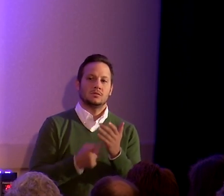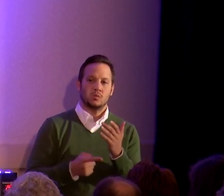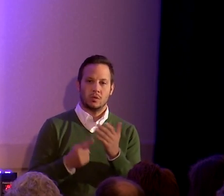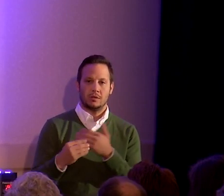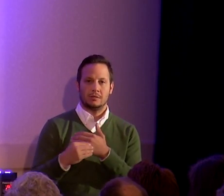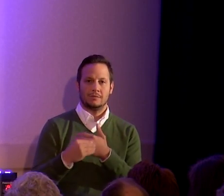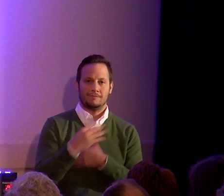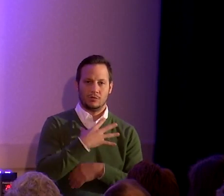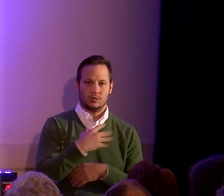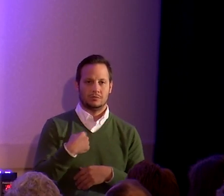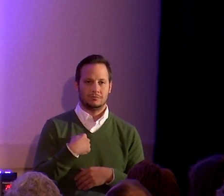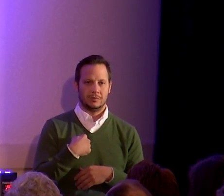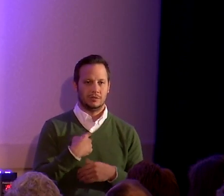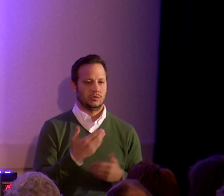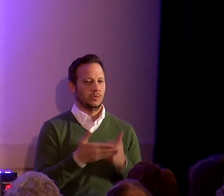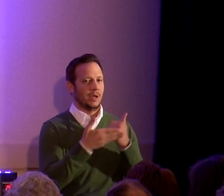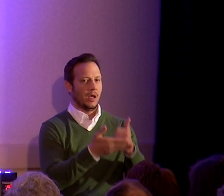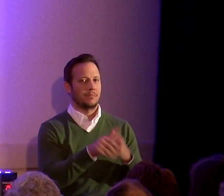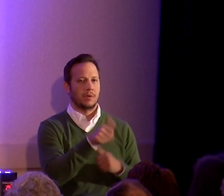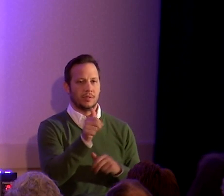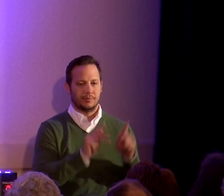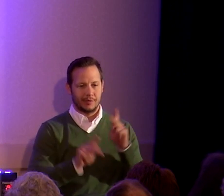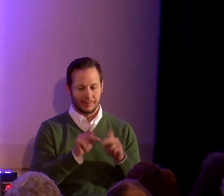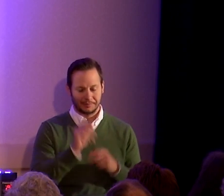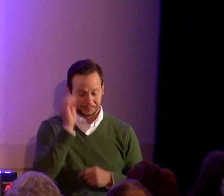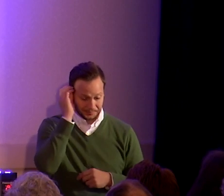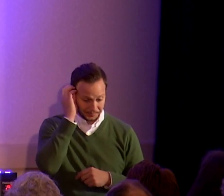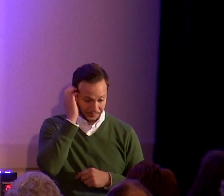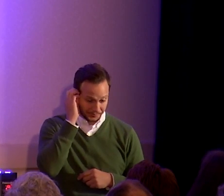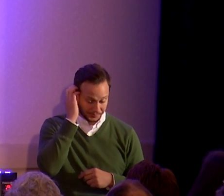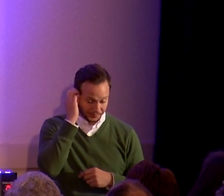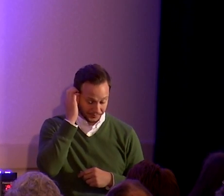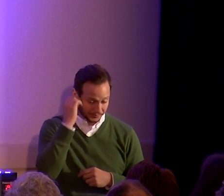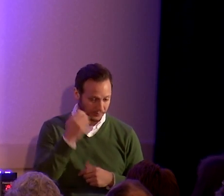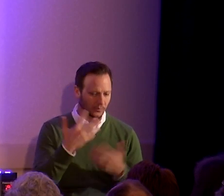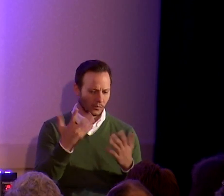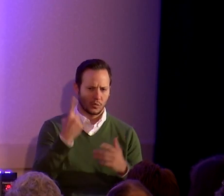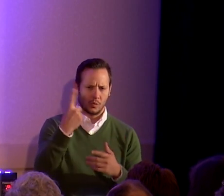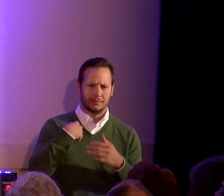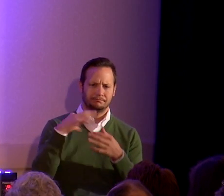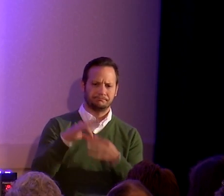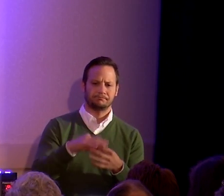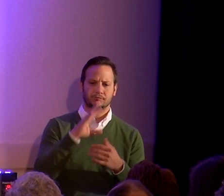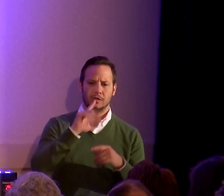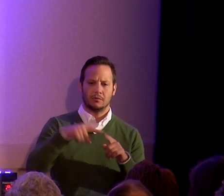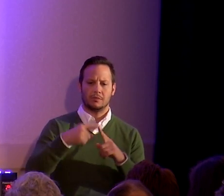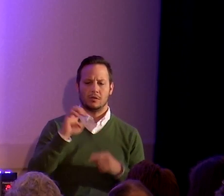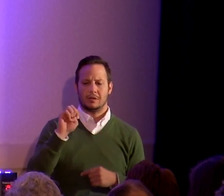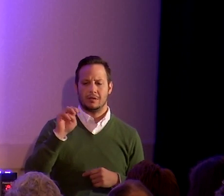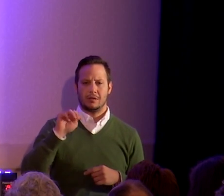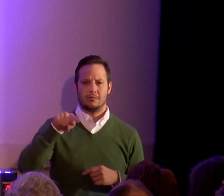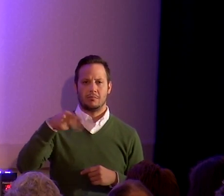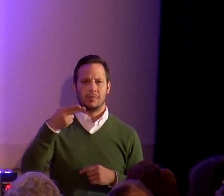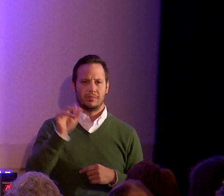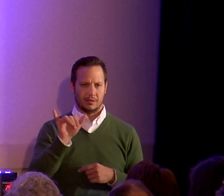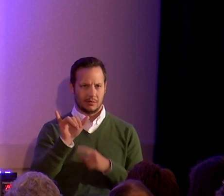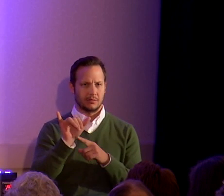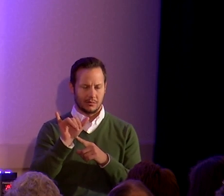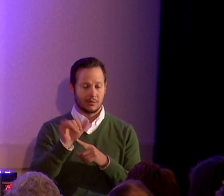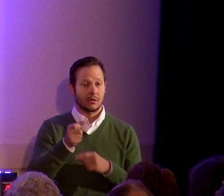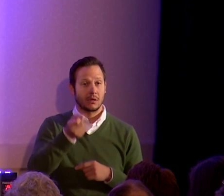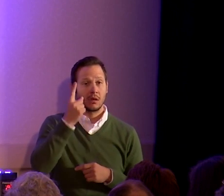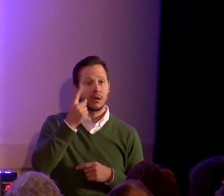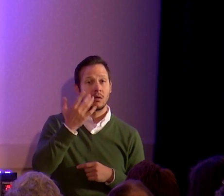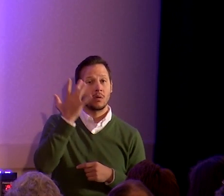the actual subject of what I want to talk about, empathy, and why empathy is important. Very simply put, empathy